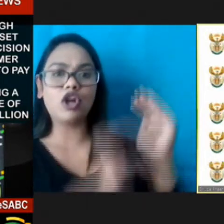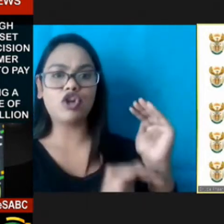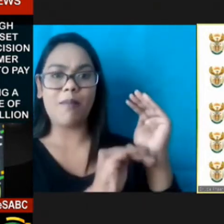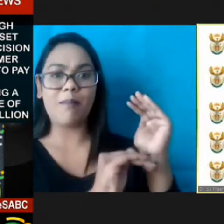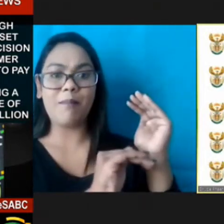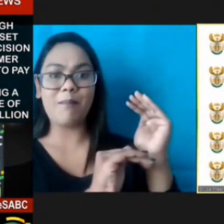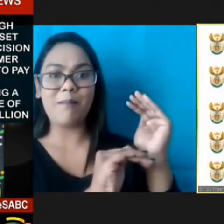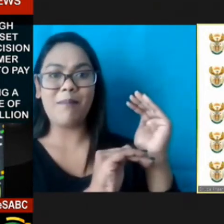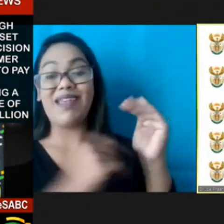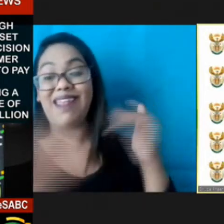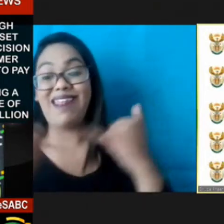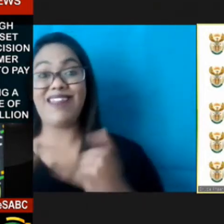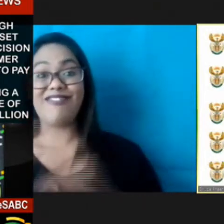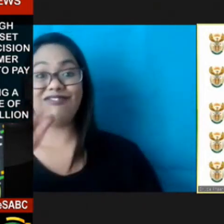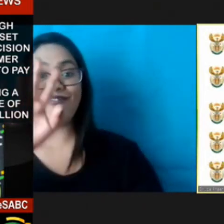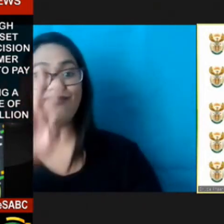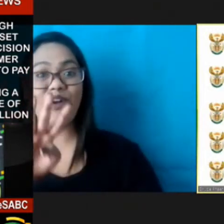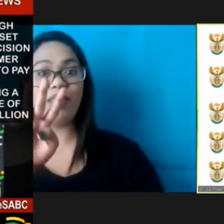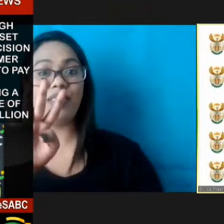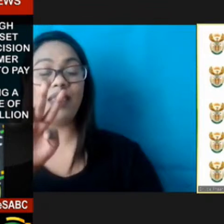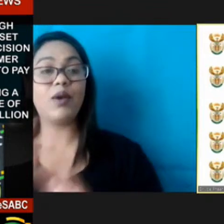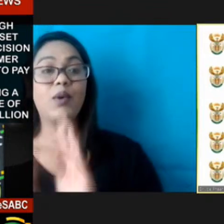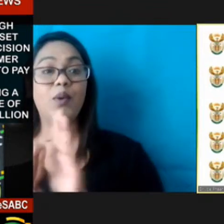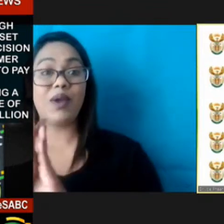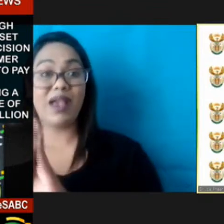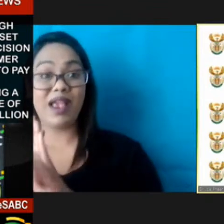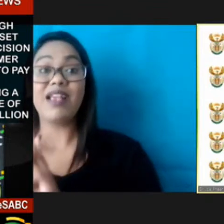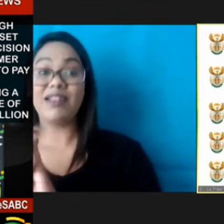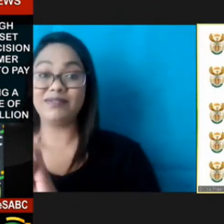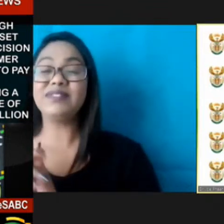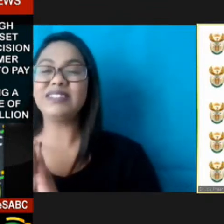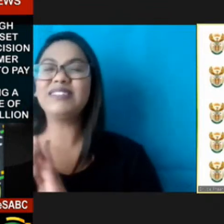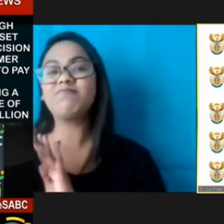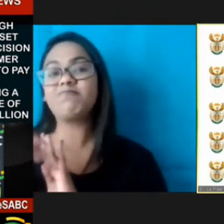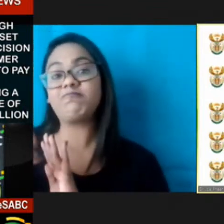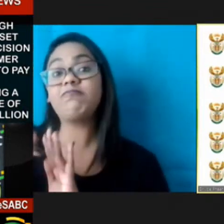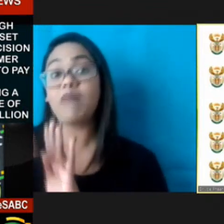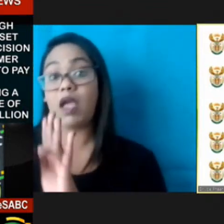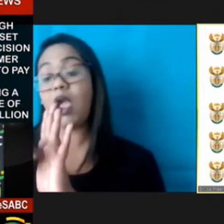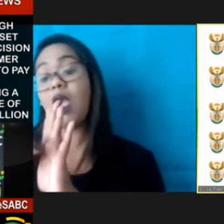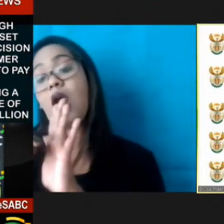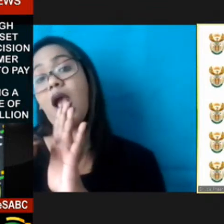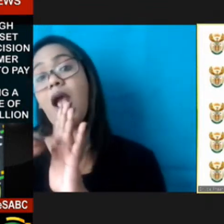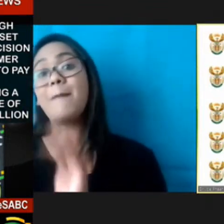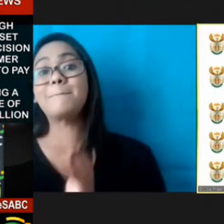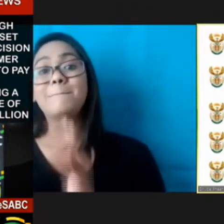terms of absolute numbers, we're still at a fairly low level, just over